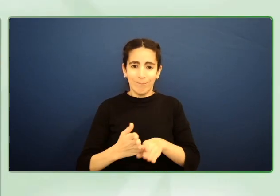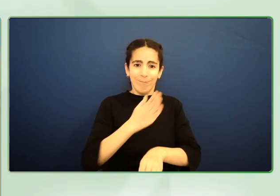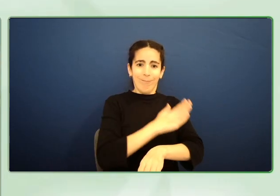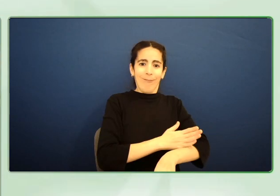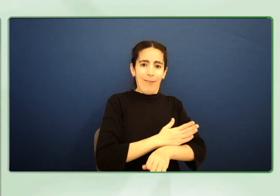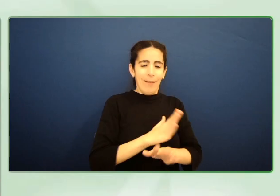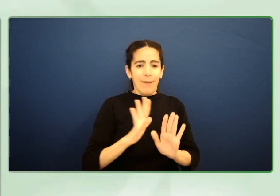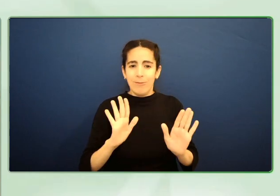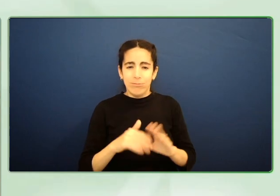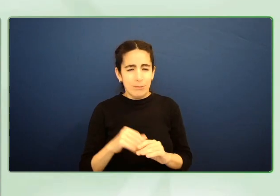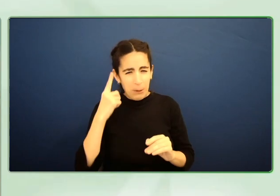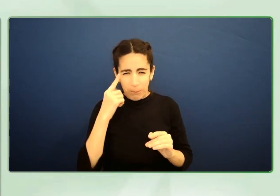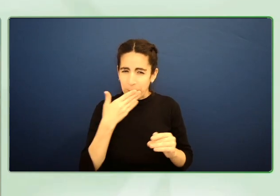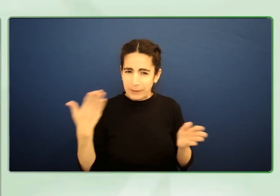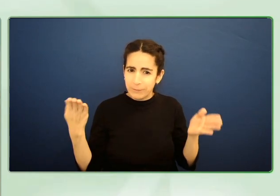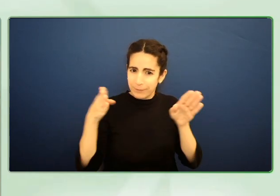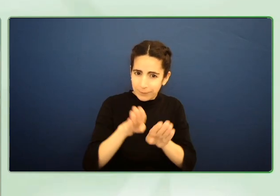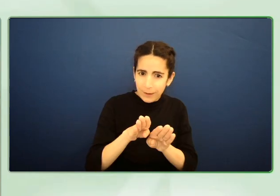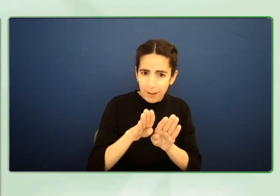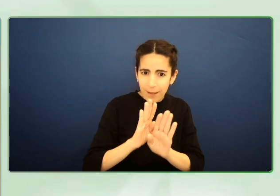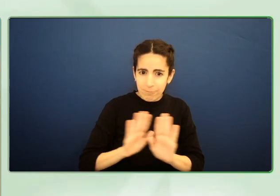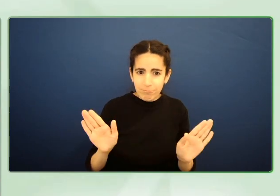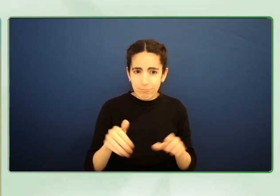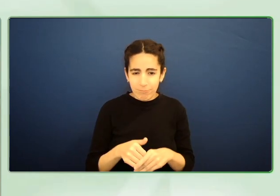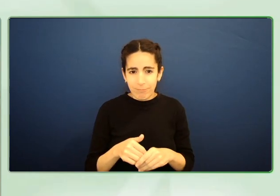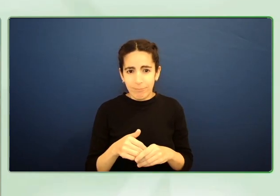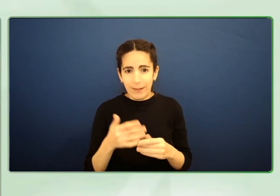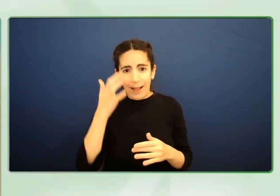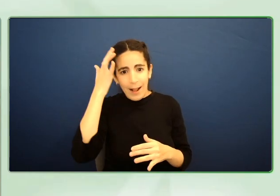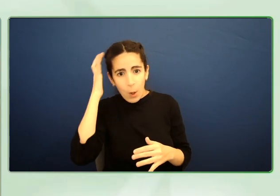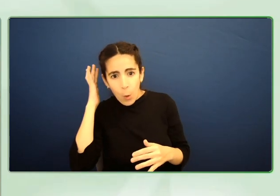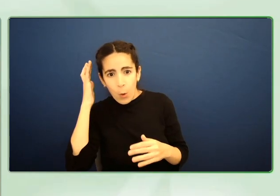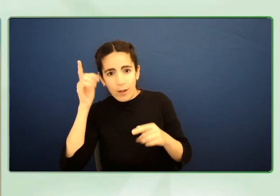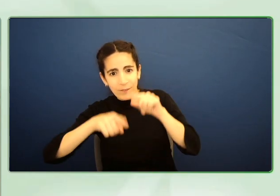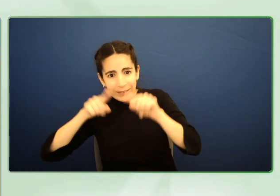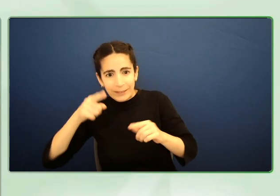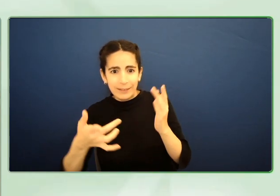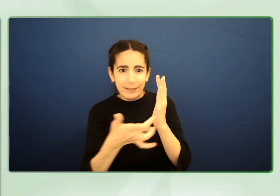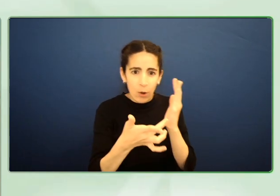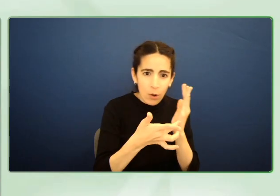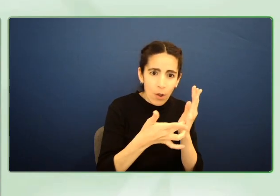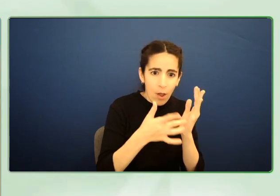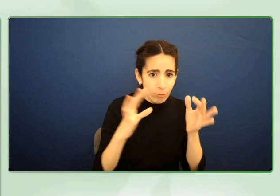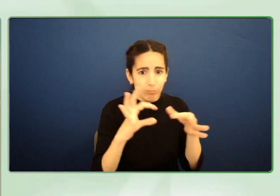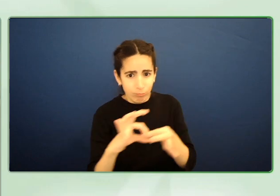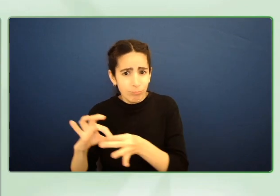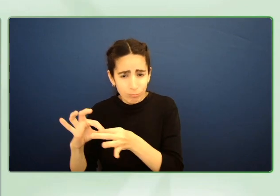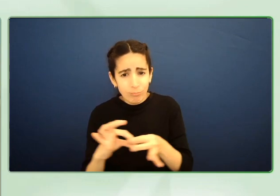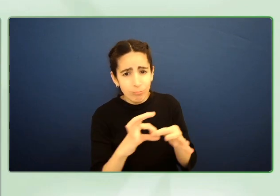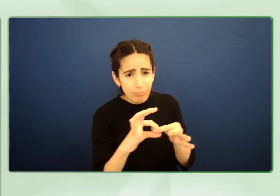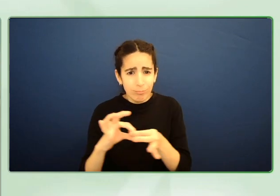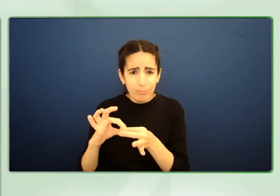together. And that's not going to change. So this world is not going to change. We're not going to get less digital, I don't think, anytime soon.